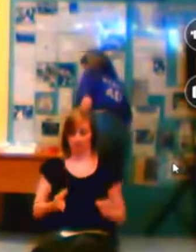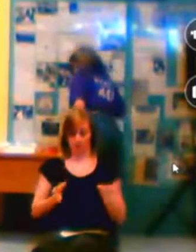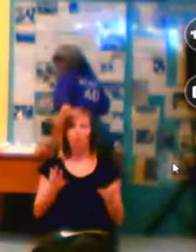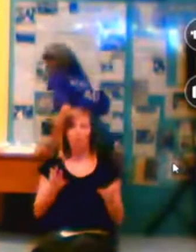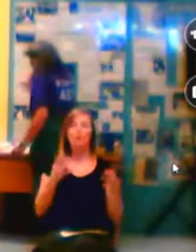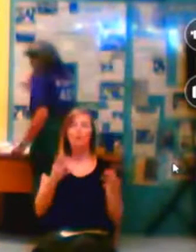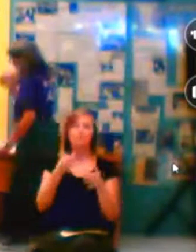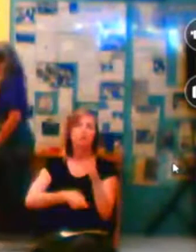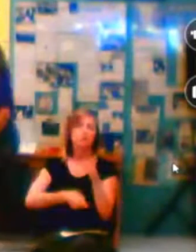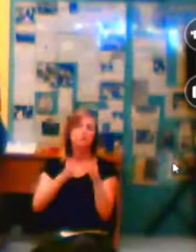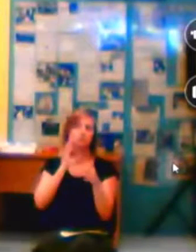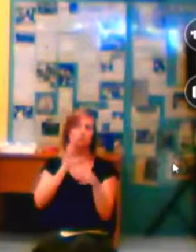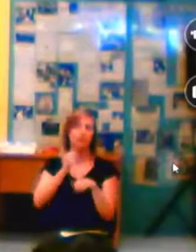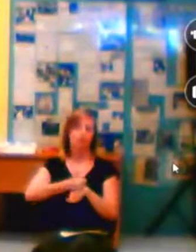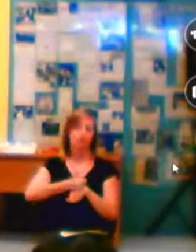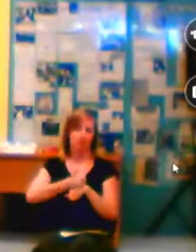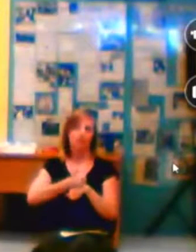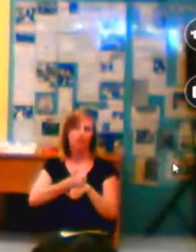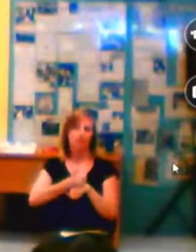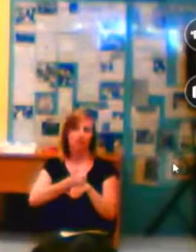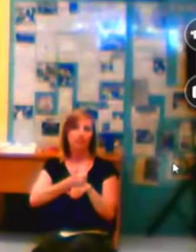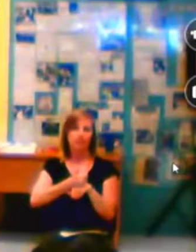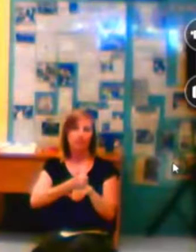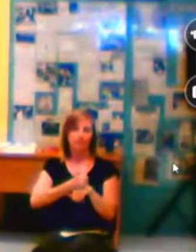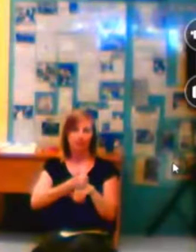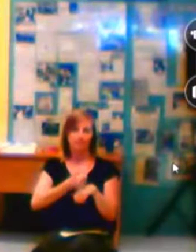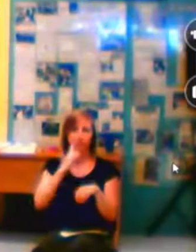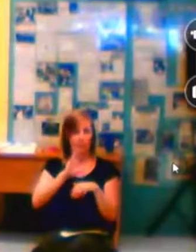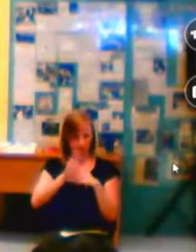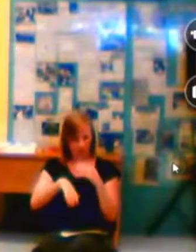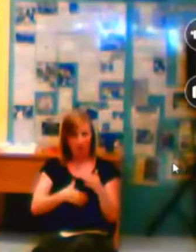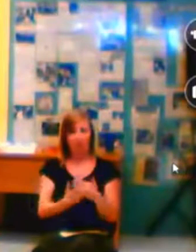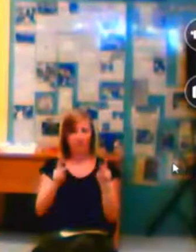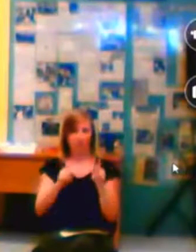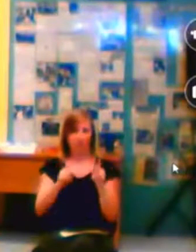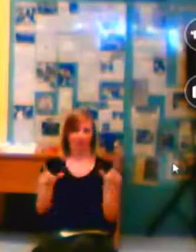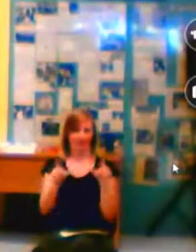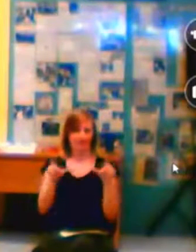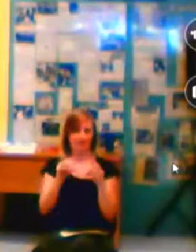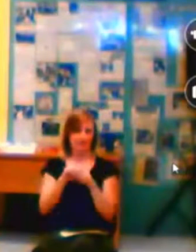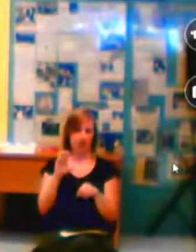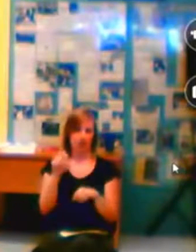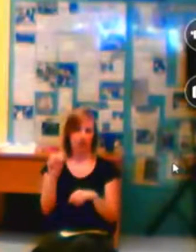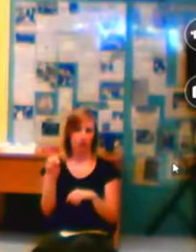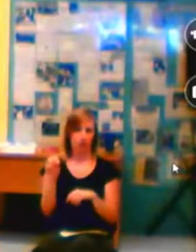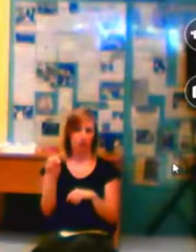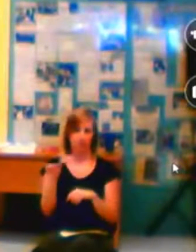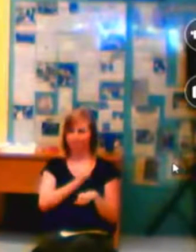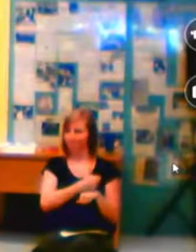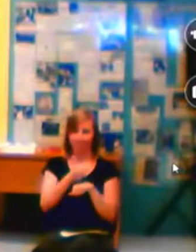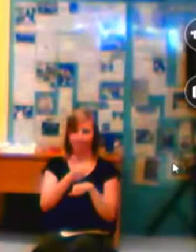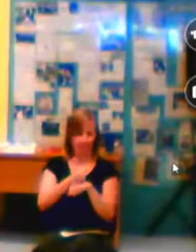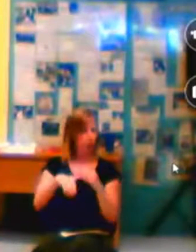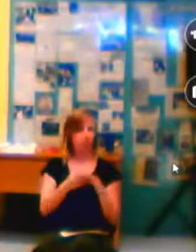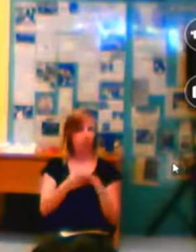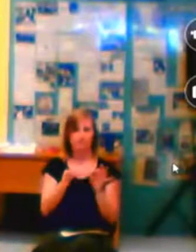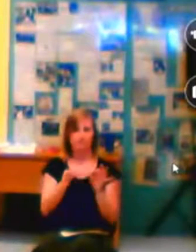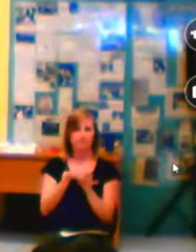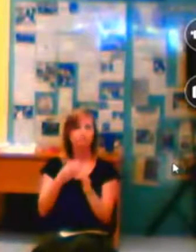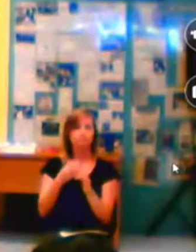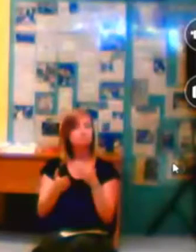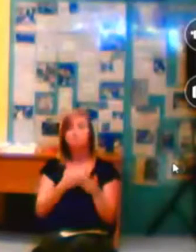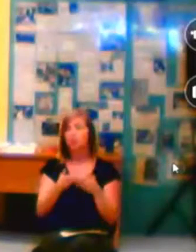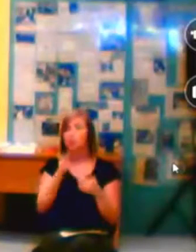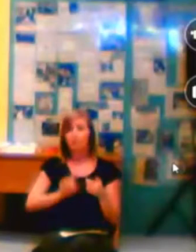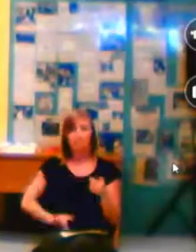in charge of your health care. And the way it's in charge of your health care is that it sets the prices for every single health